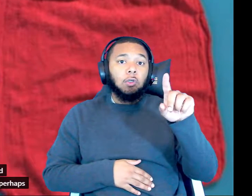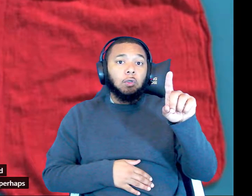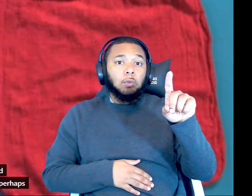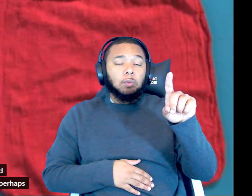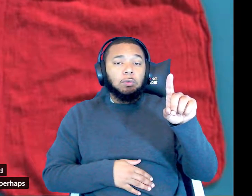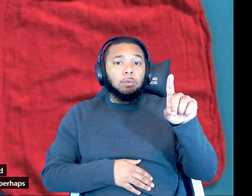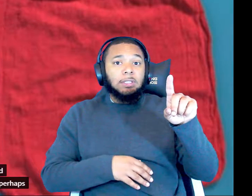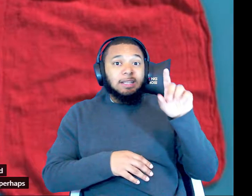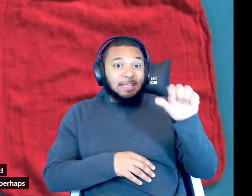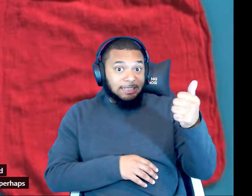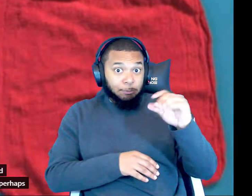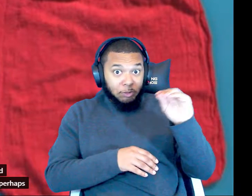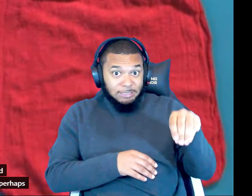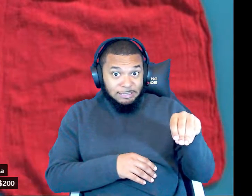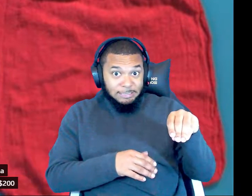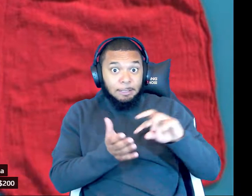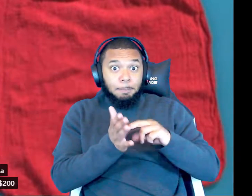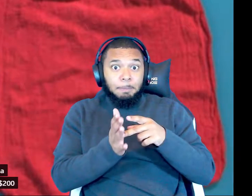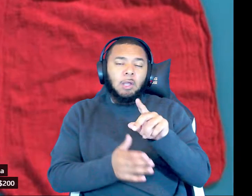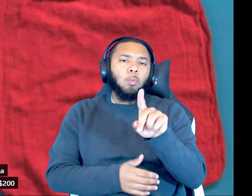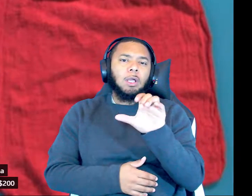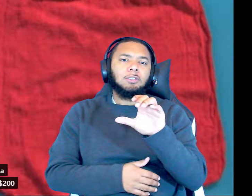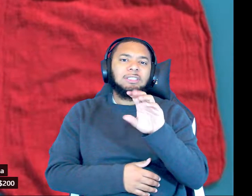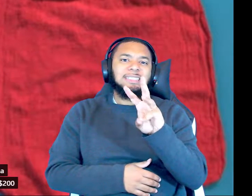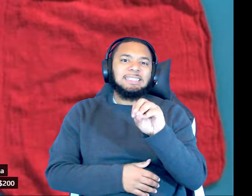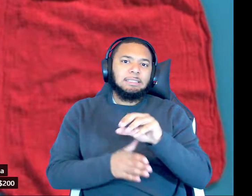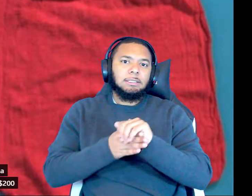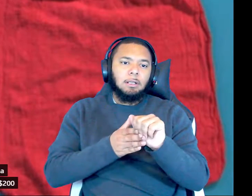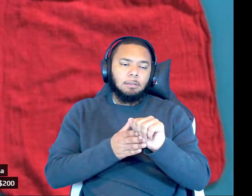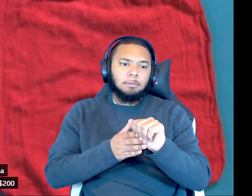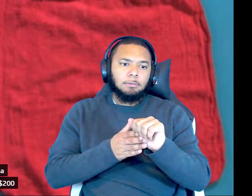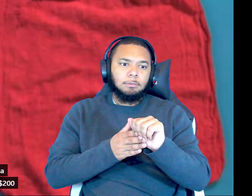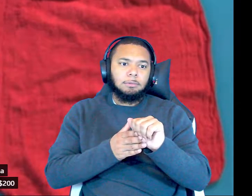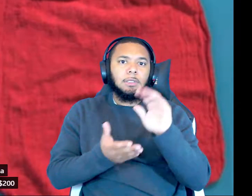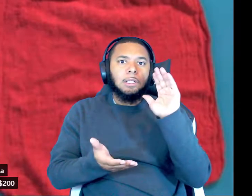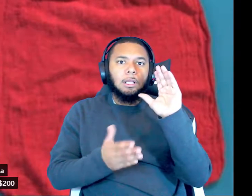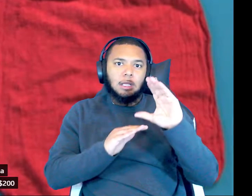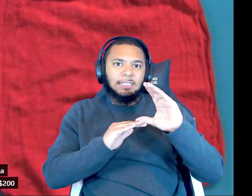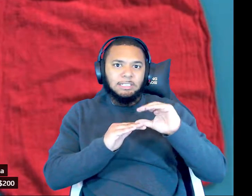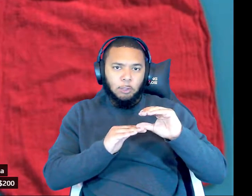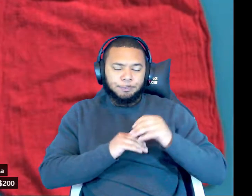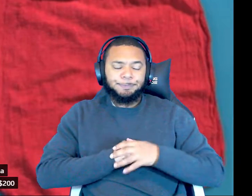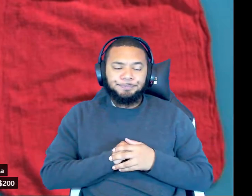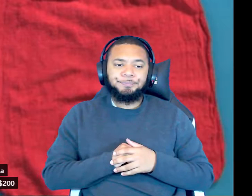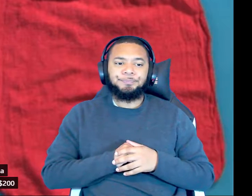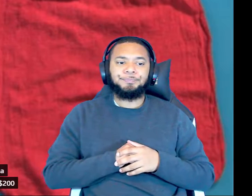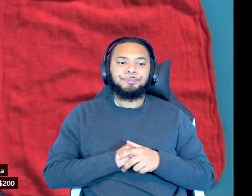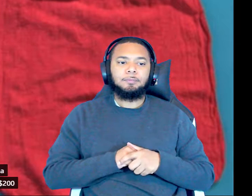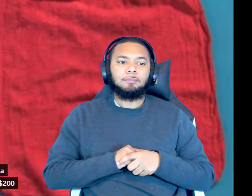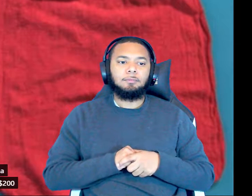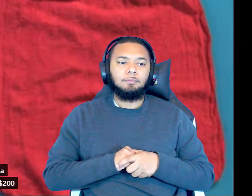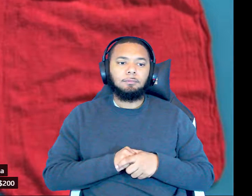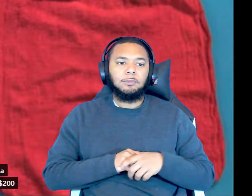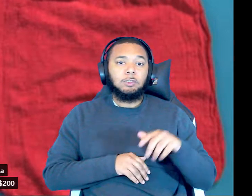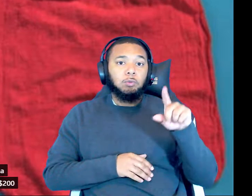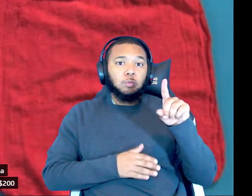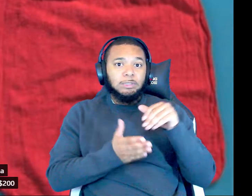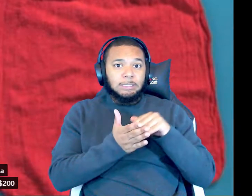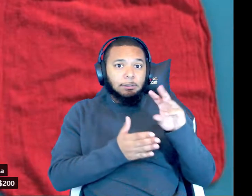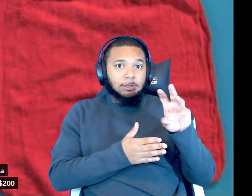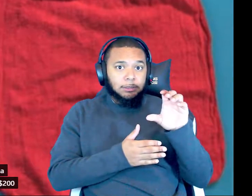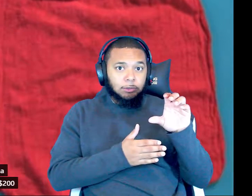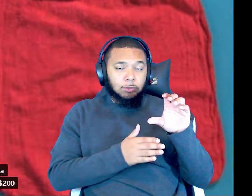off just because this computer, perhaps it was on sale. So you're going to have $1,600